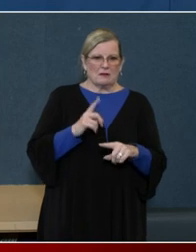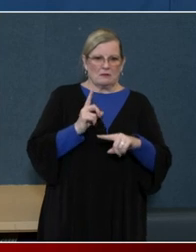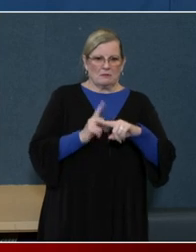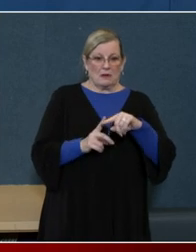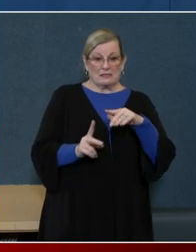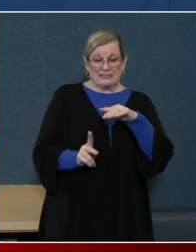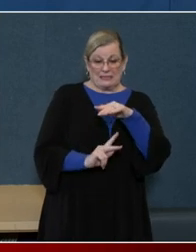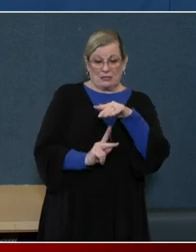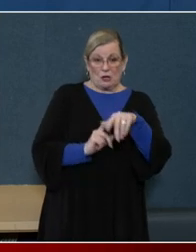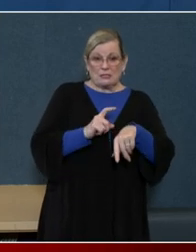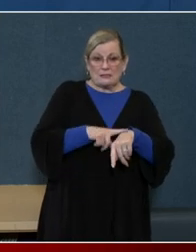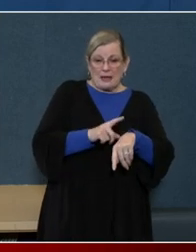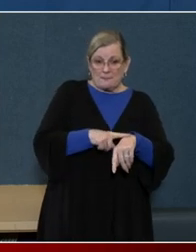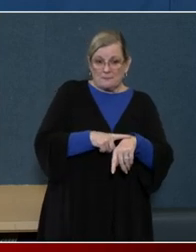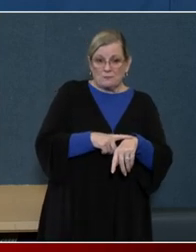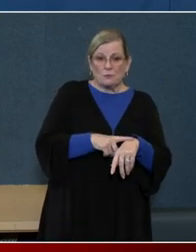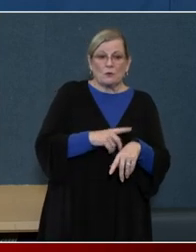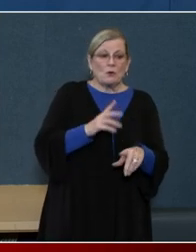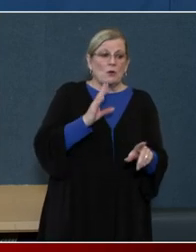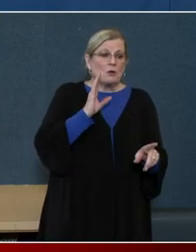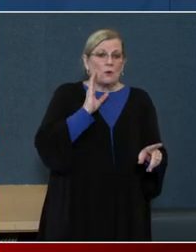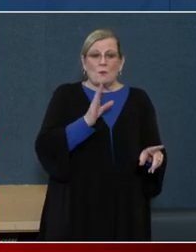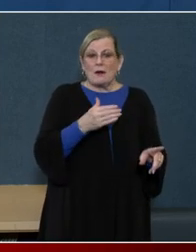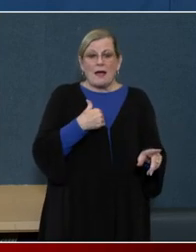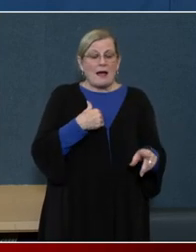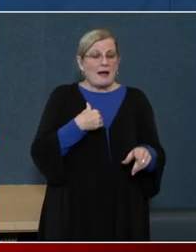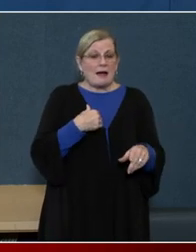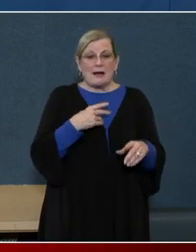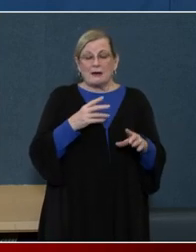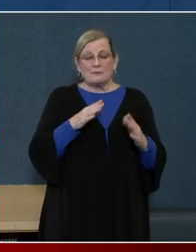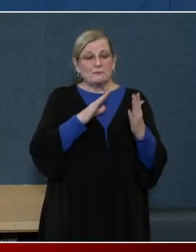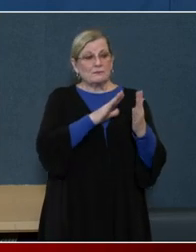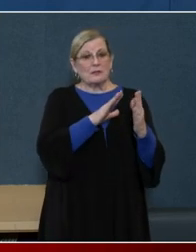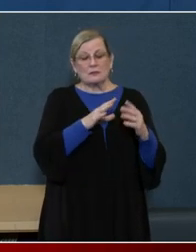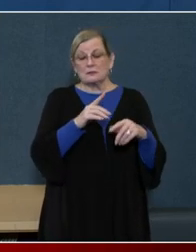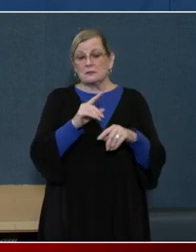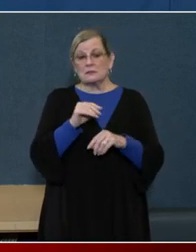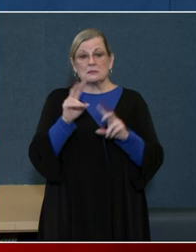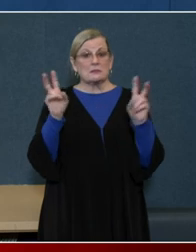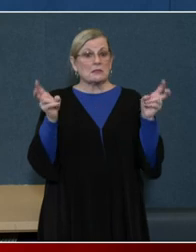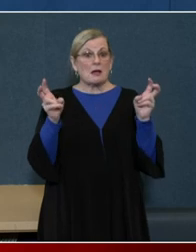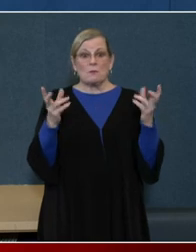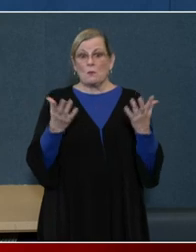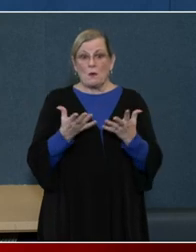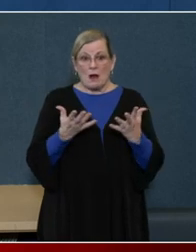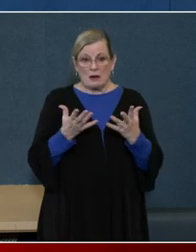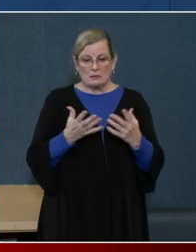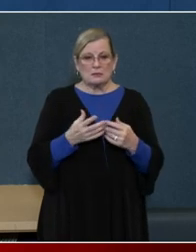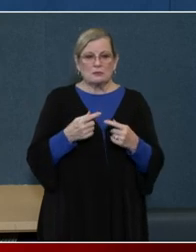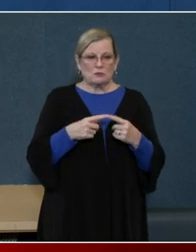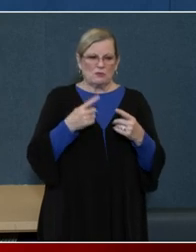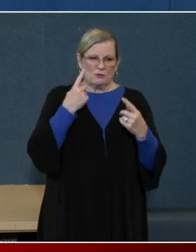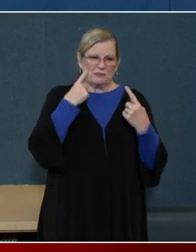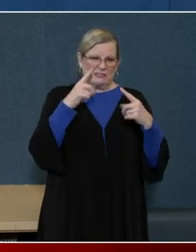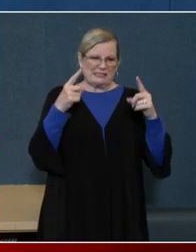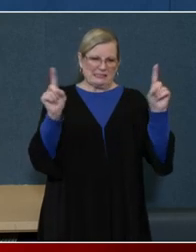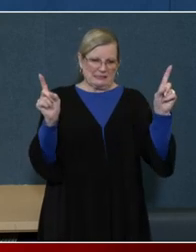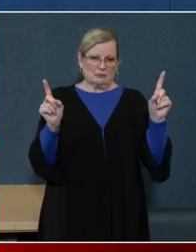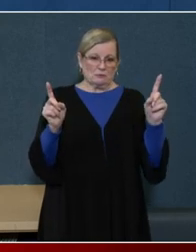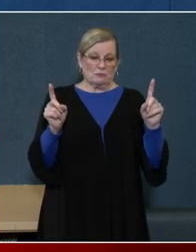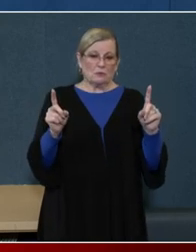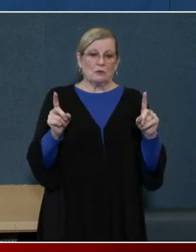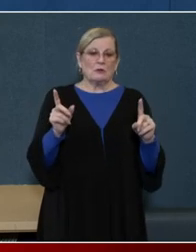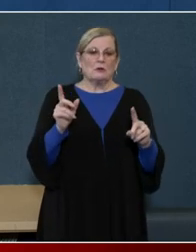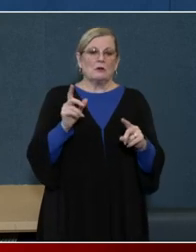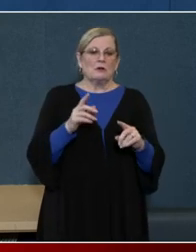master topics that are most crucial to their success, and they will also continue to run in our program of 5 days a